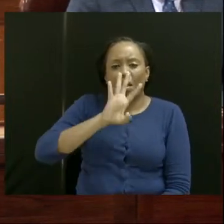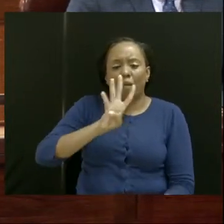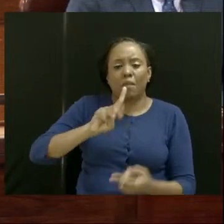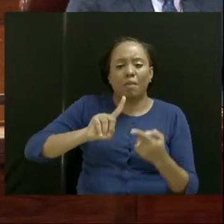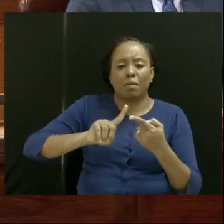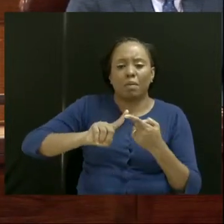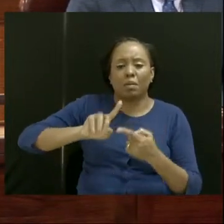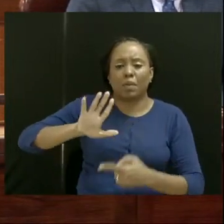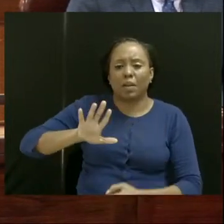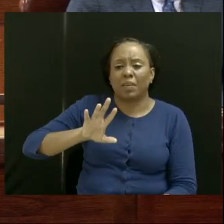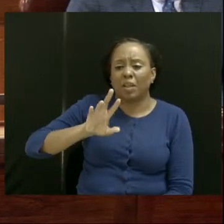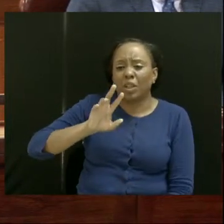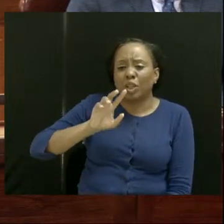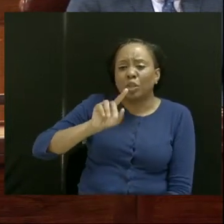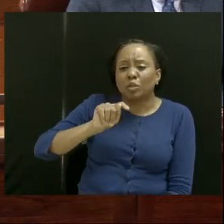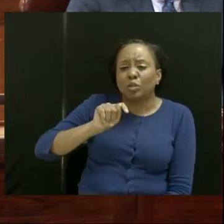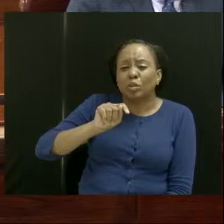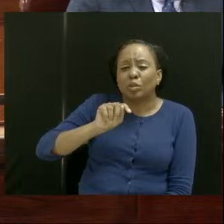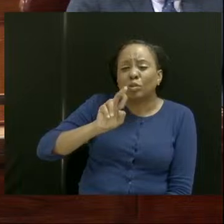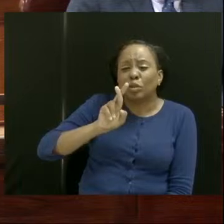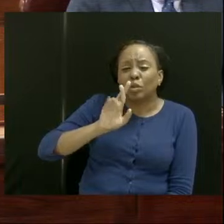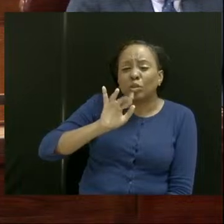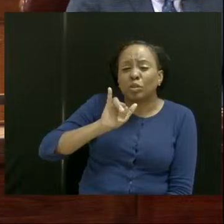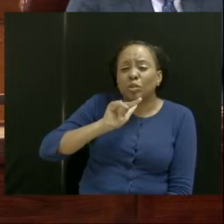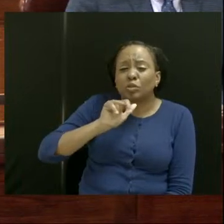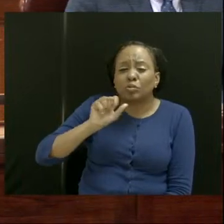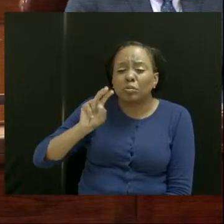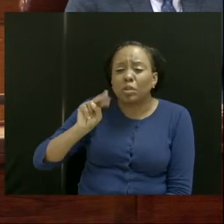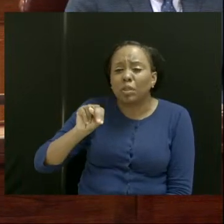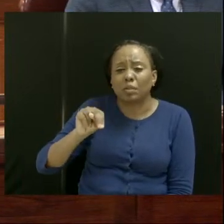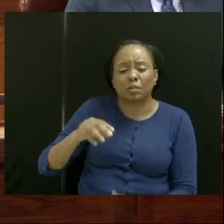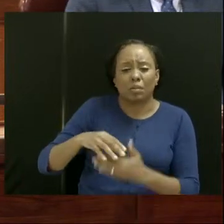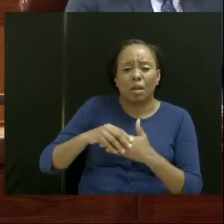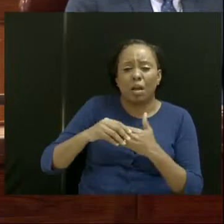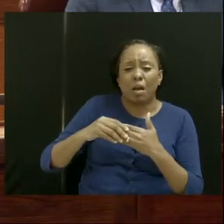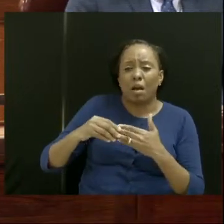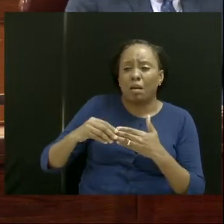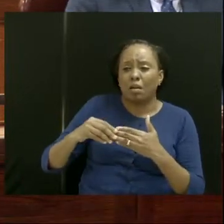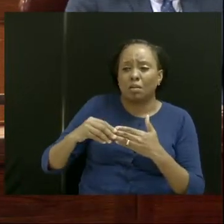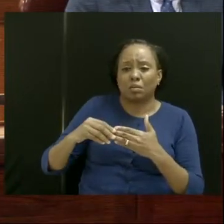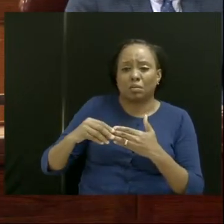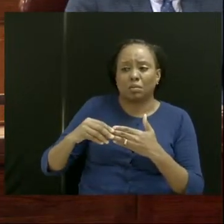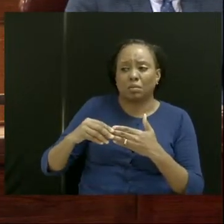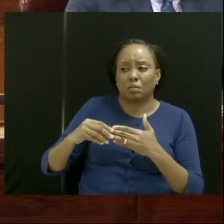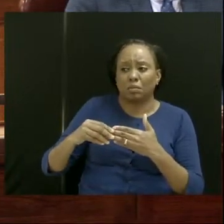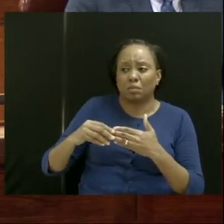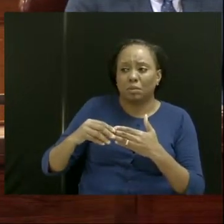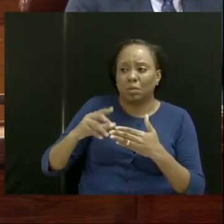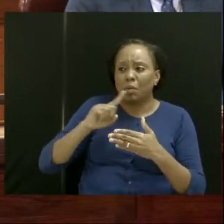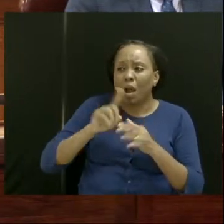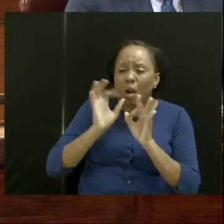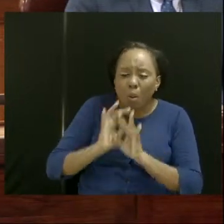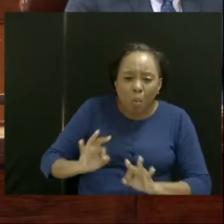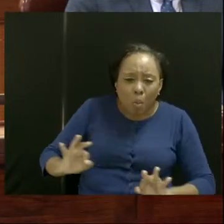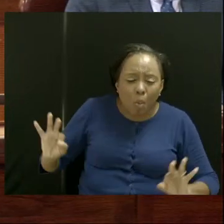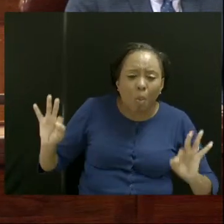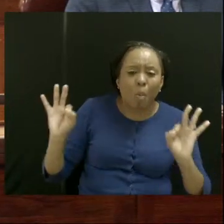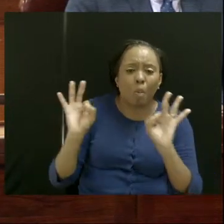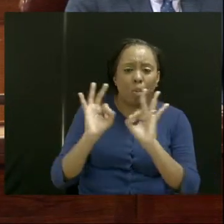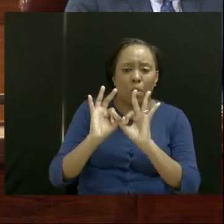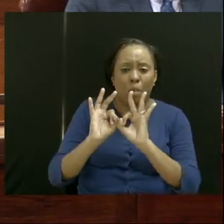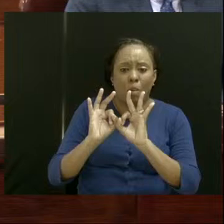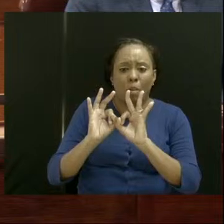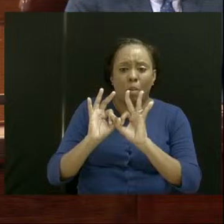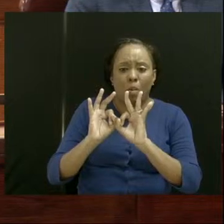$4 to $5 trillion globally generated by this sector, a very important sector, an area